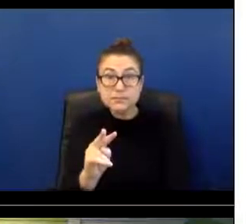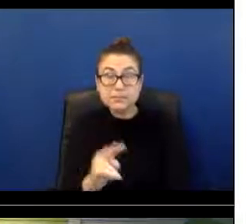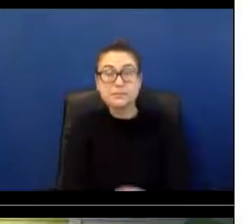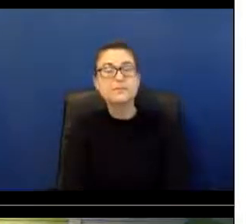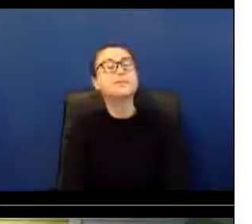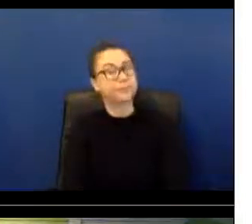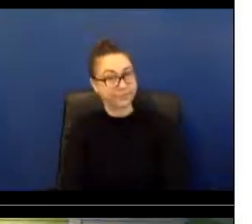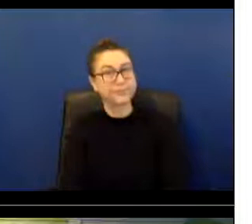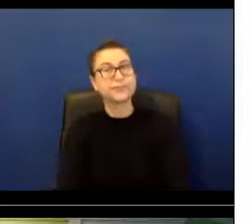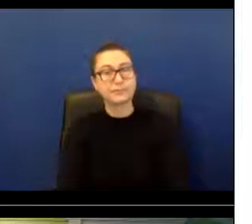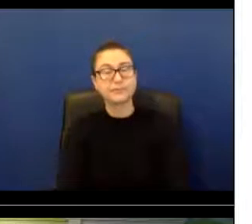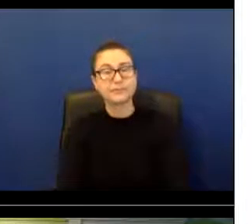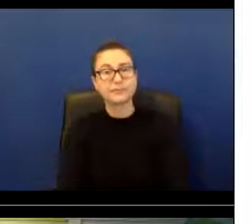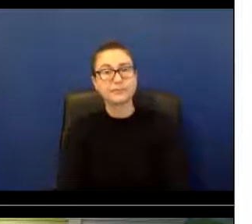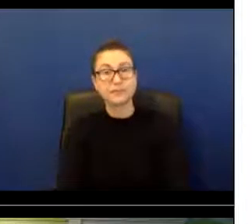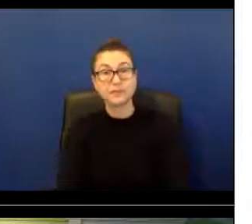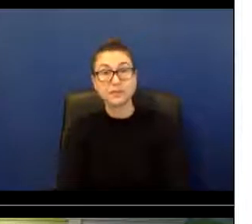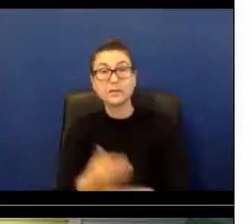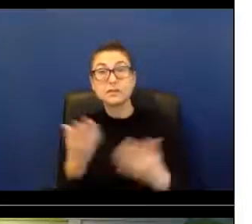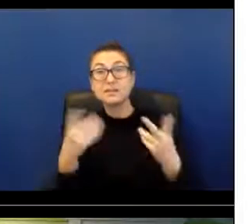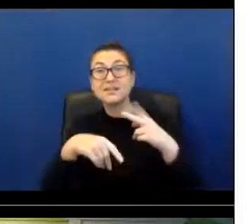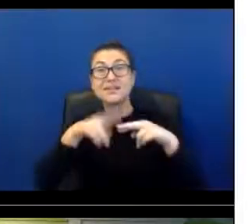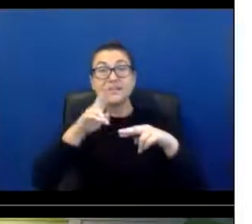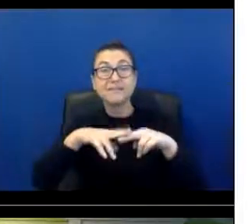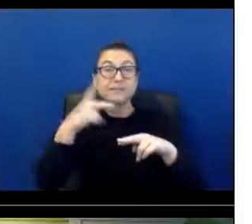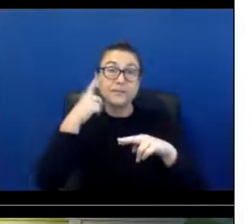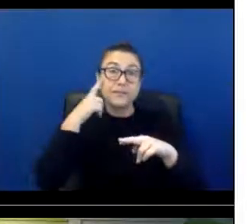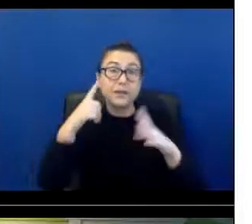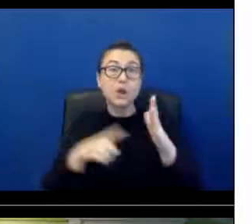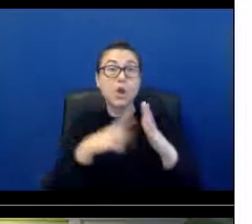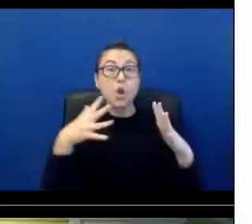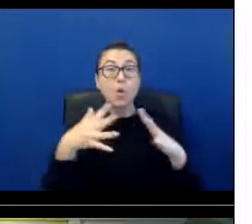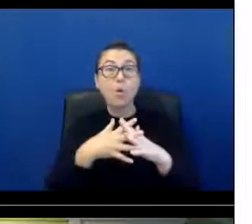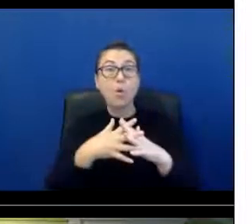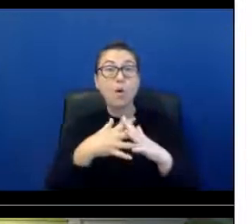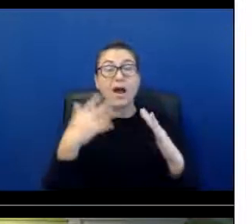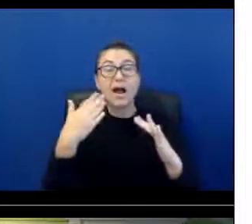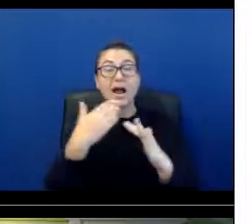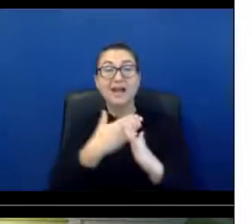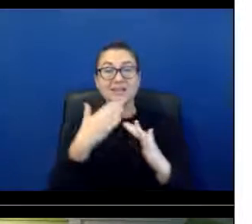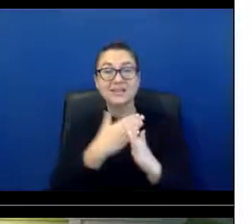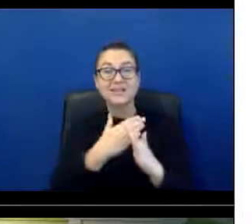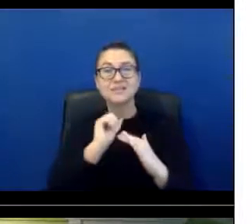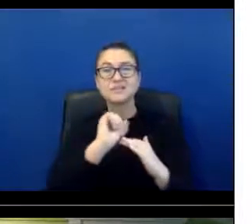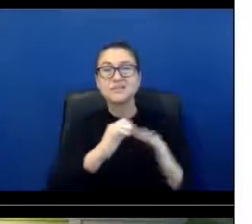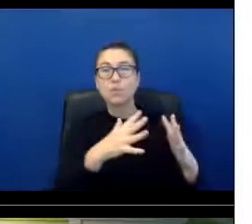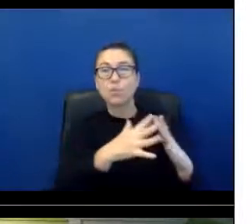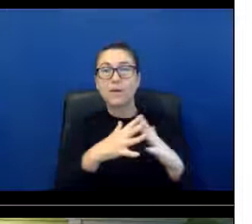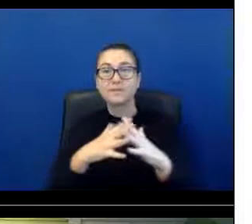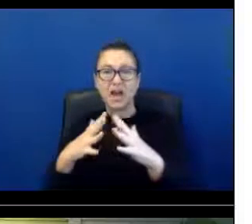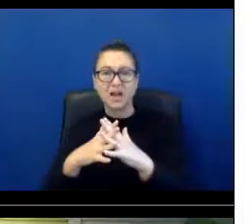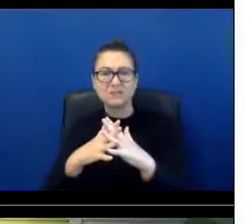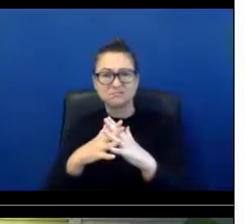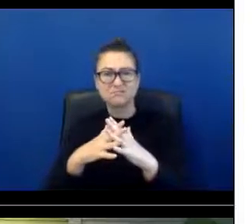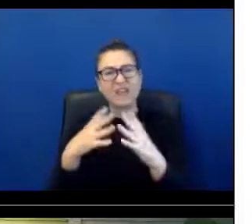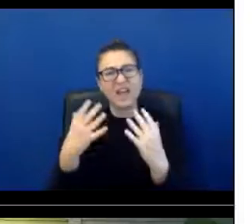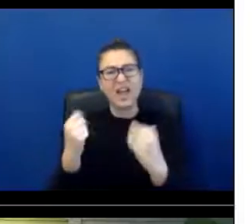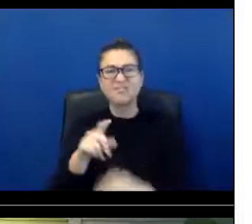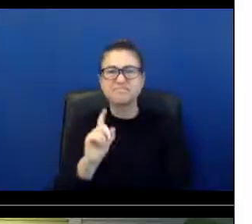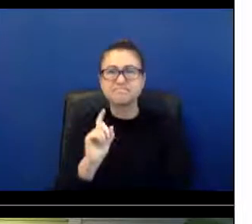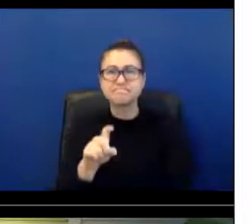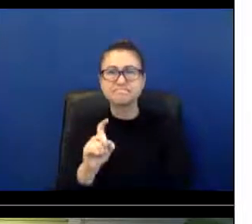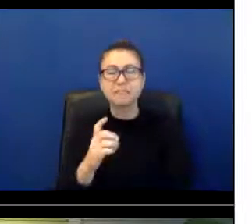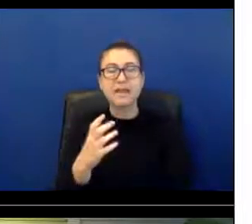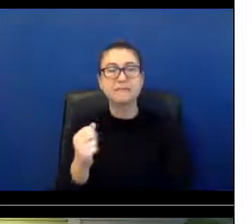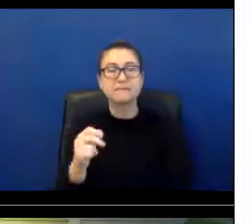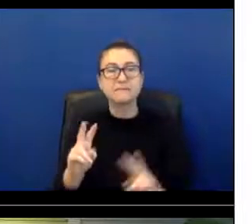I can. So everybody, if you go to the LawAccess website, there's a tile on the very front page, which